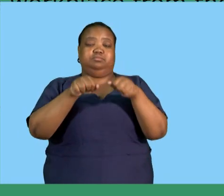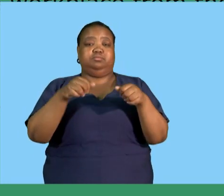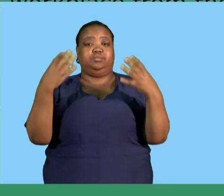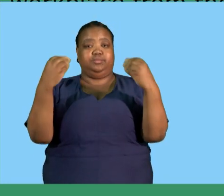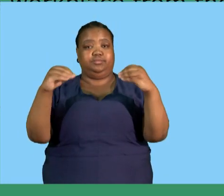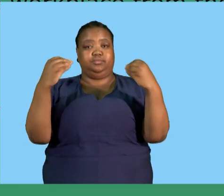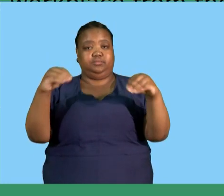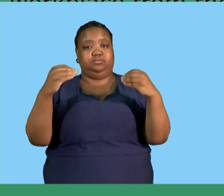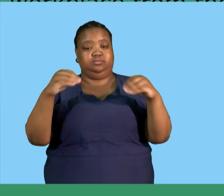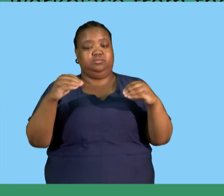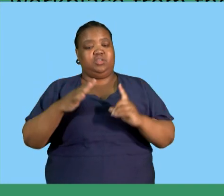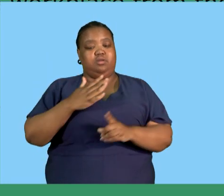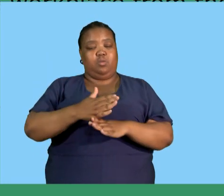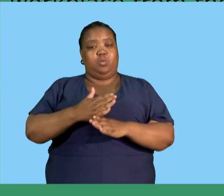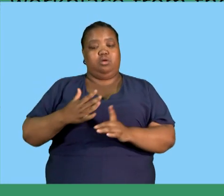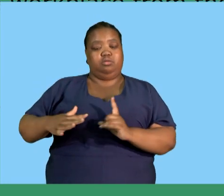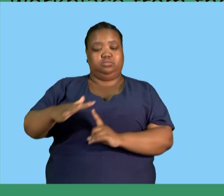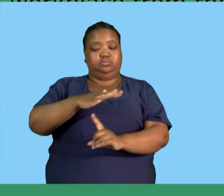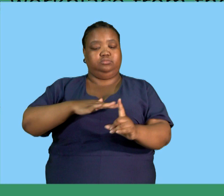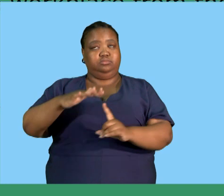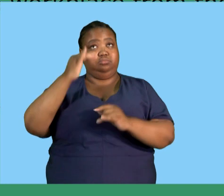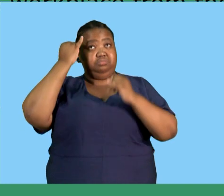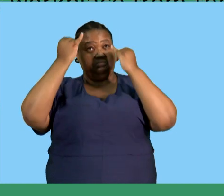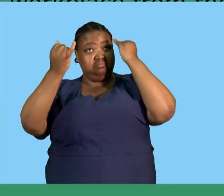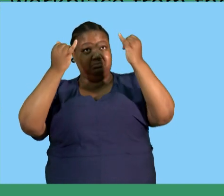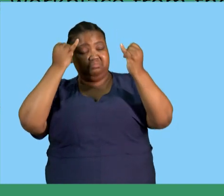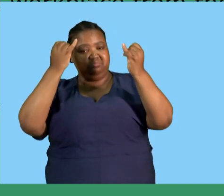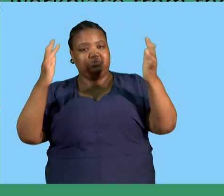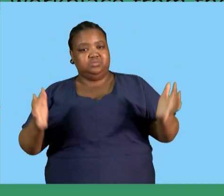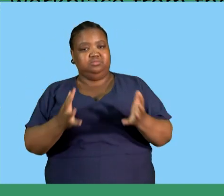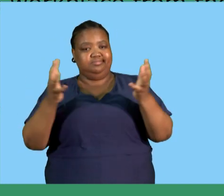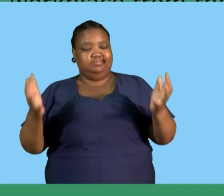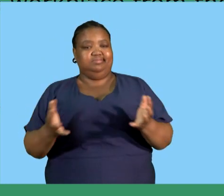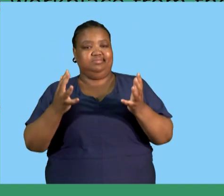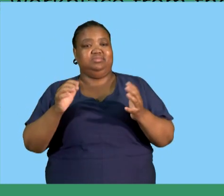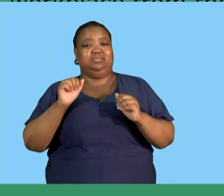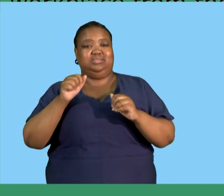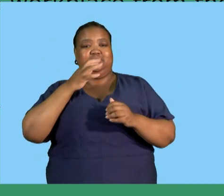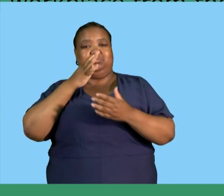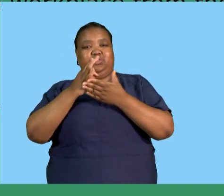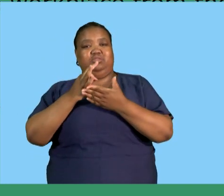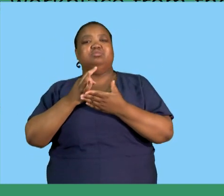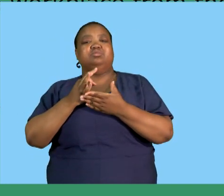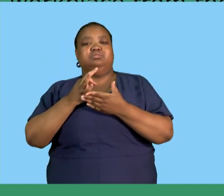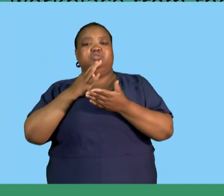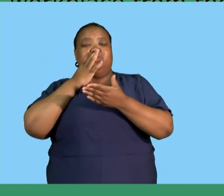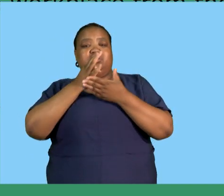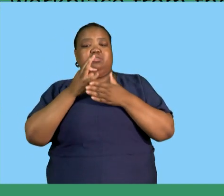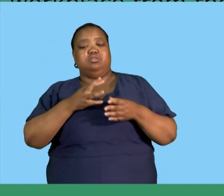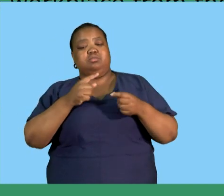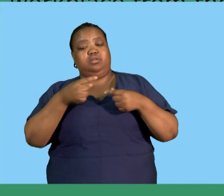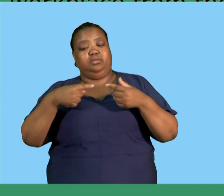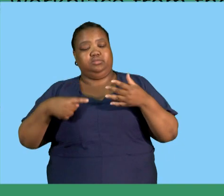which businesses can create an environment that promotes creative thinking in the workplace. You need to recommend the